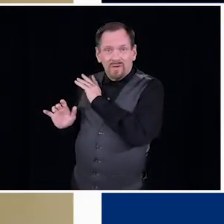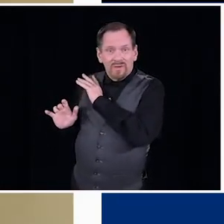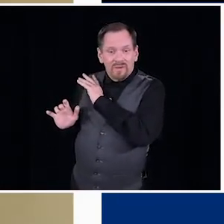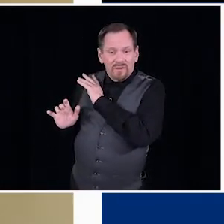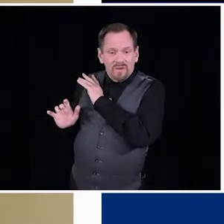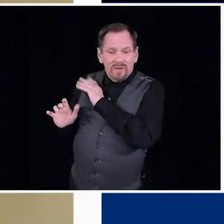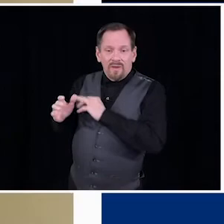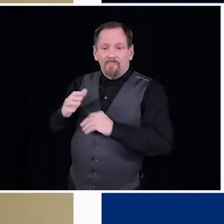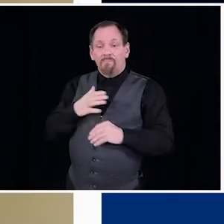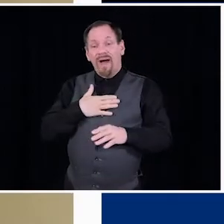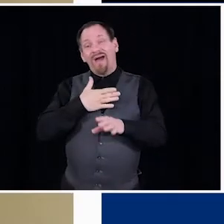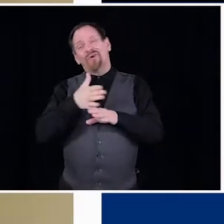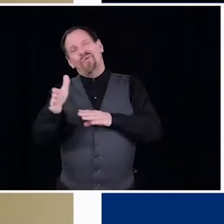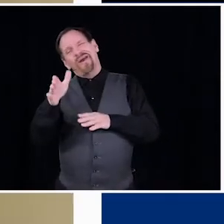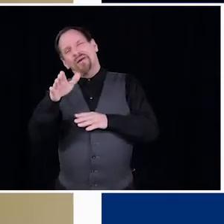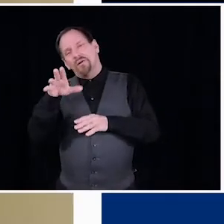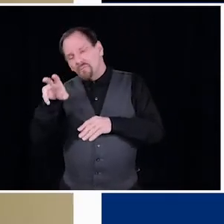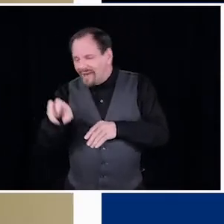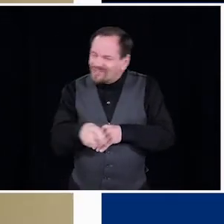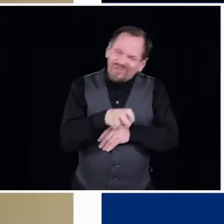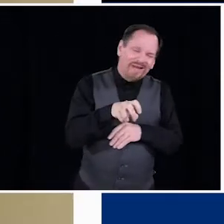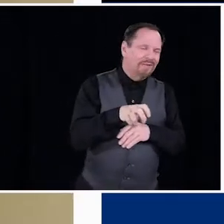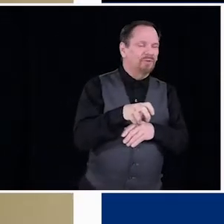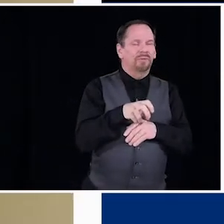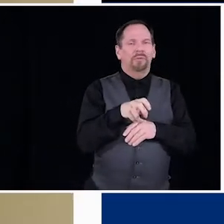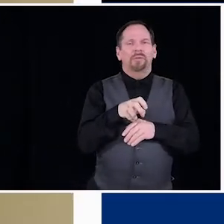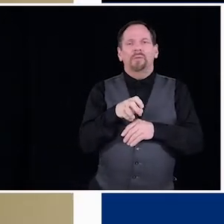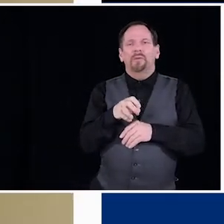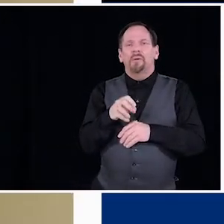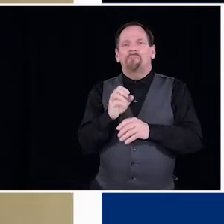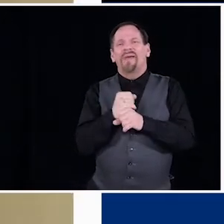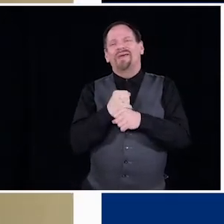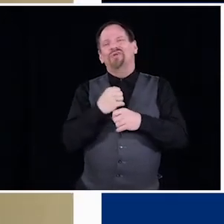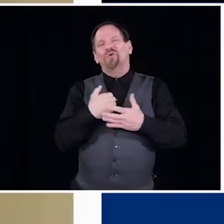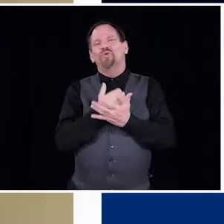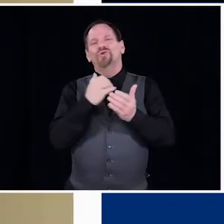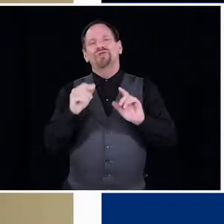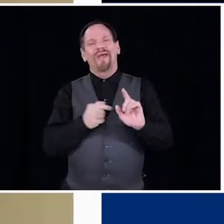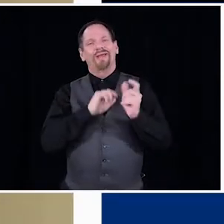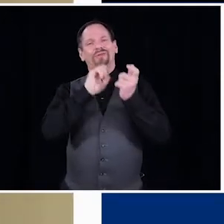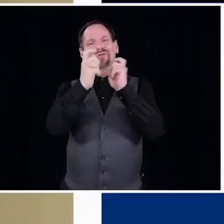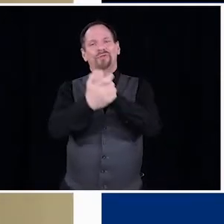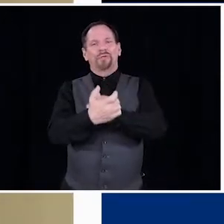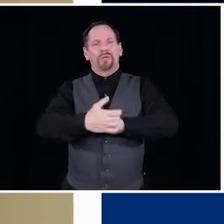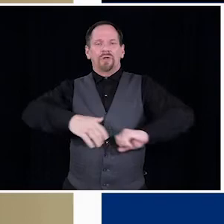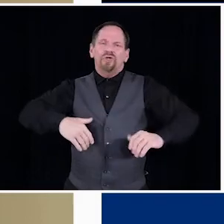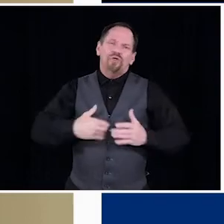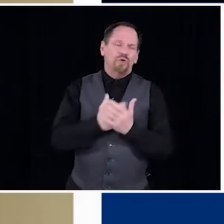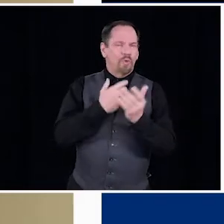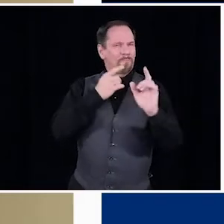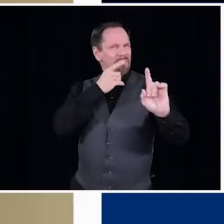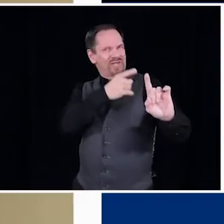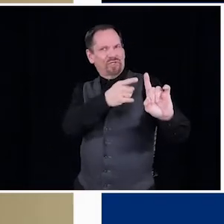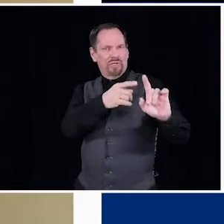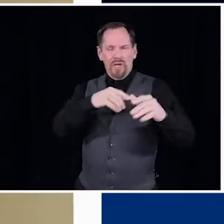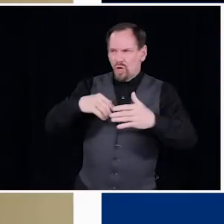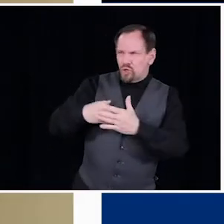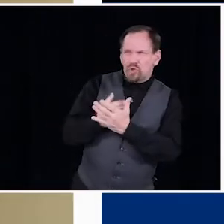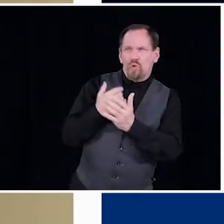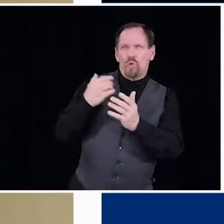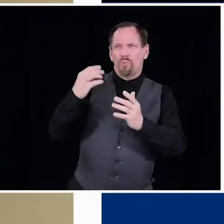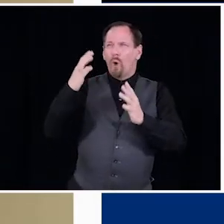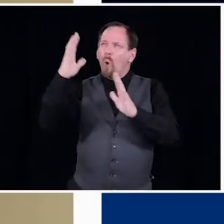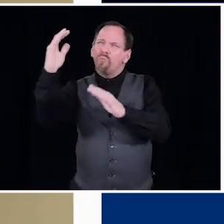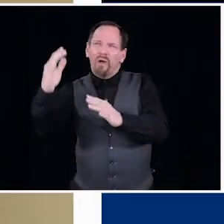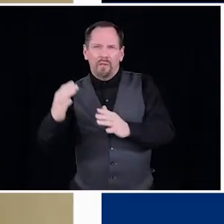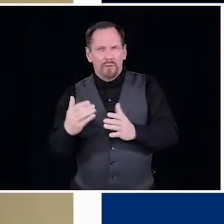introduce an element of change. A new initiative, a new mission to rally around. Change can be unsettling, but it is